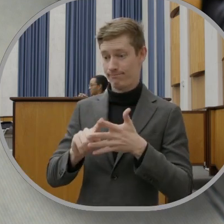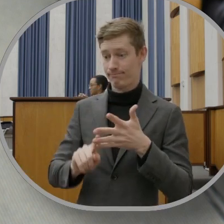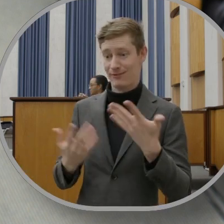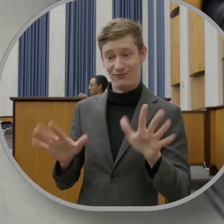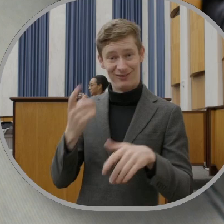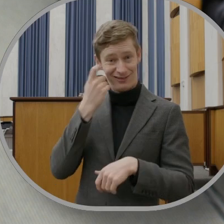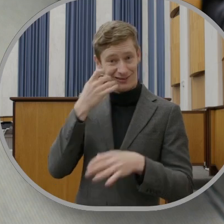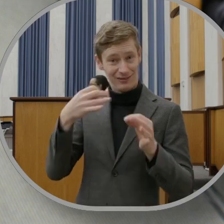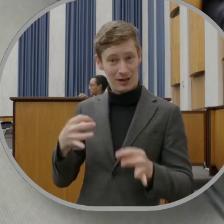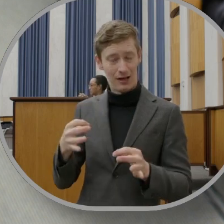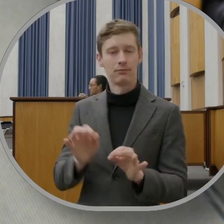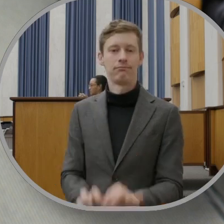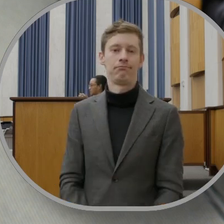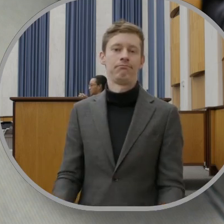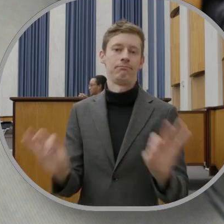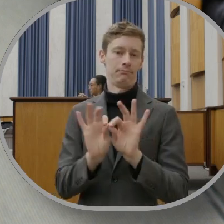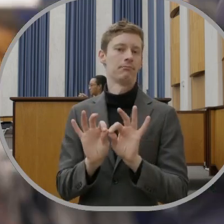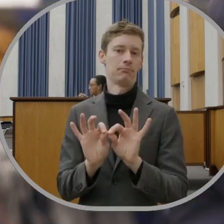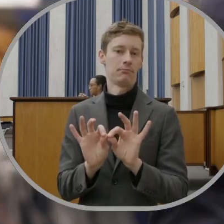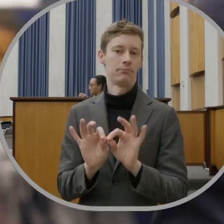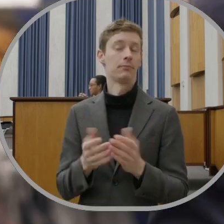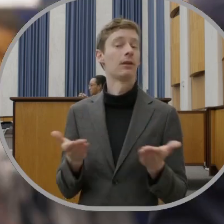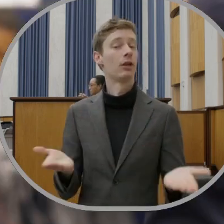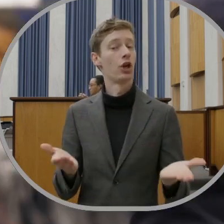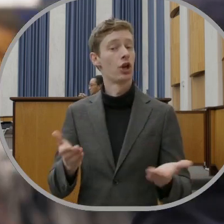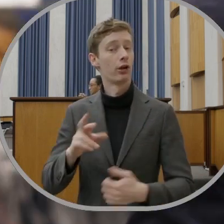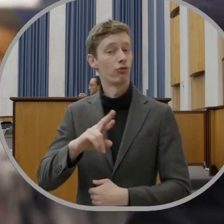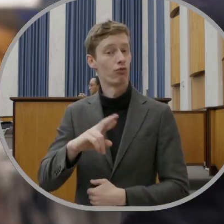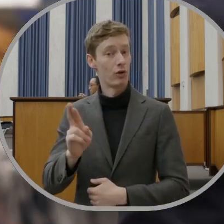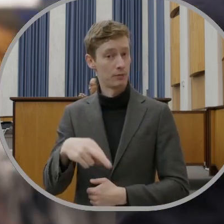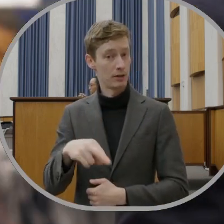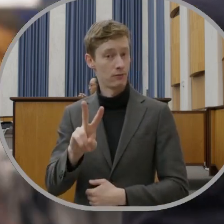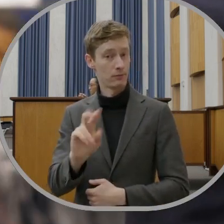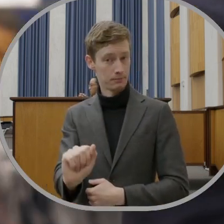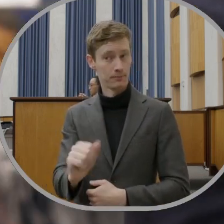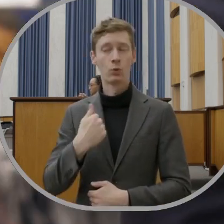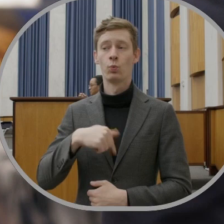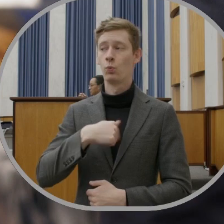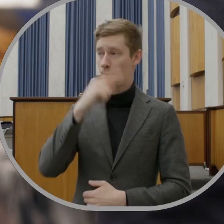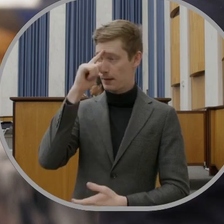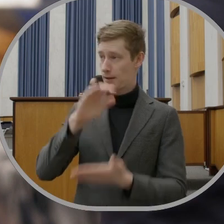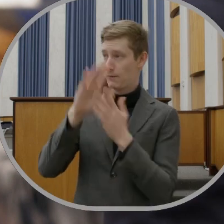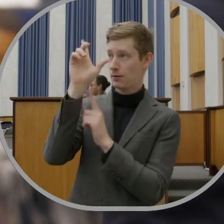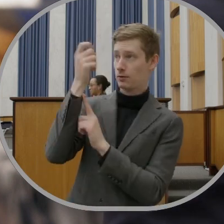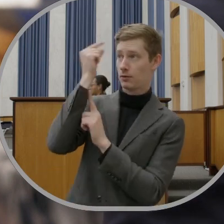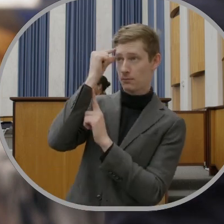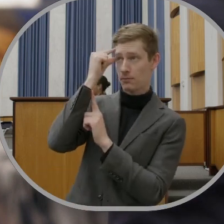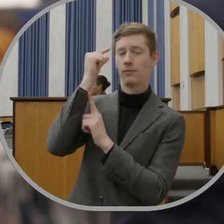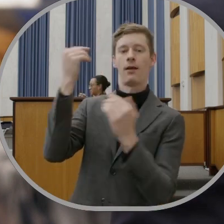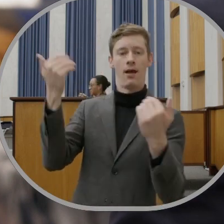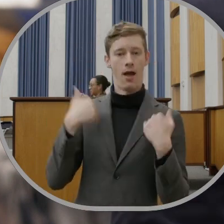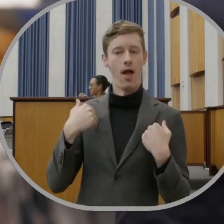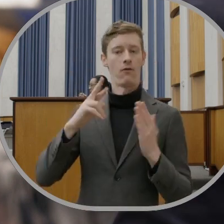objective. Here in Richmond, we believe that government has a role to play in addressing